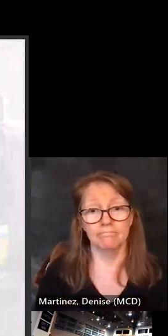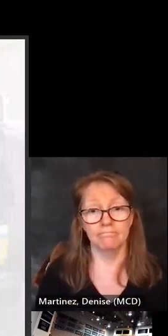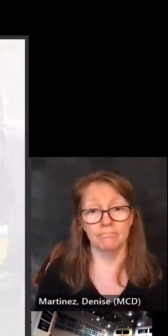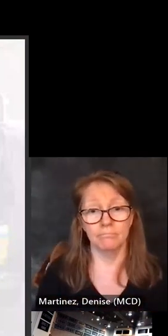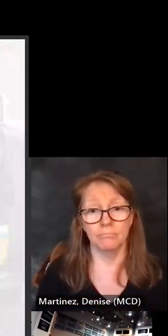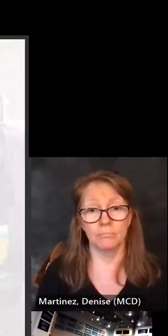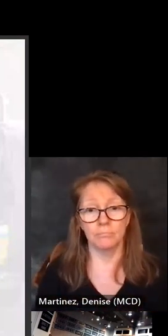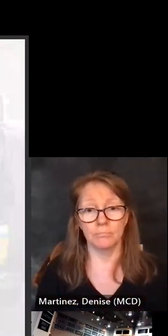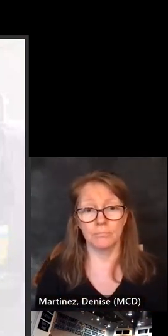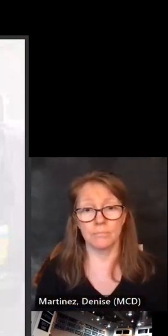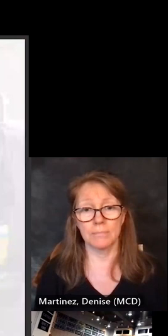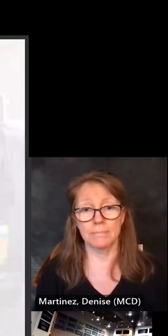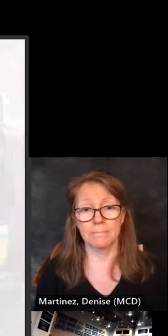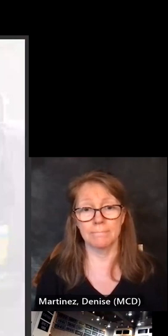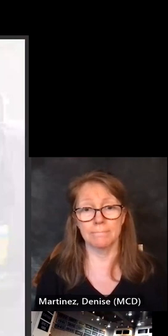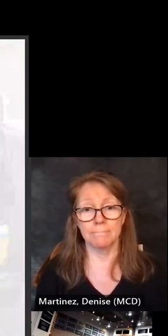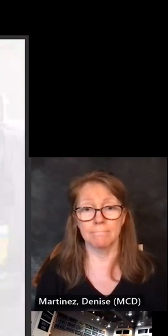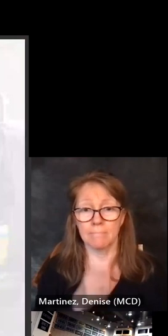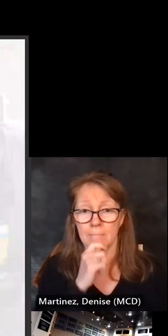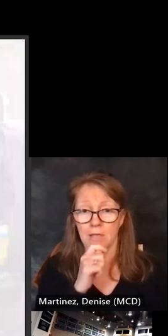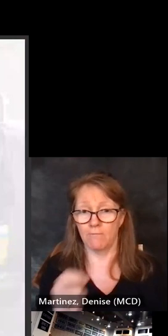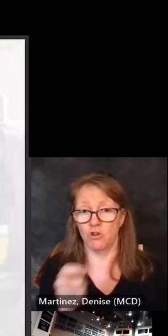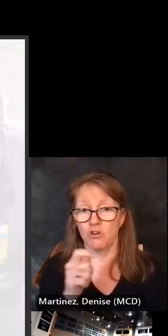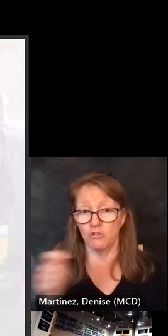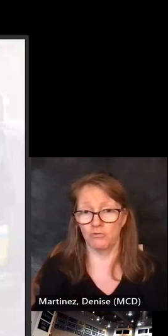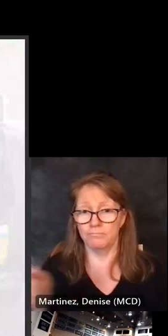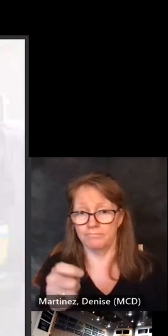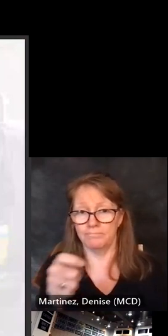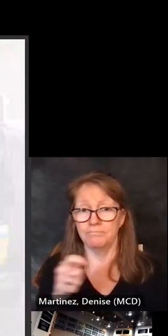I'll distribute the mic to you.